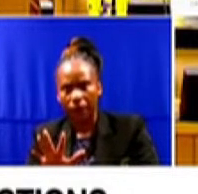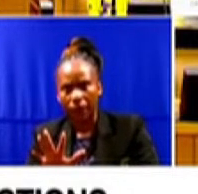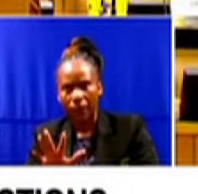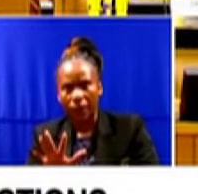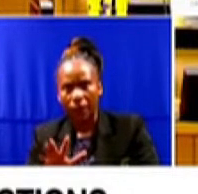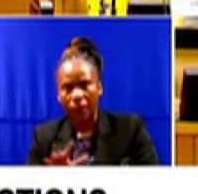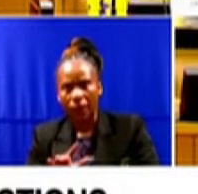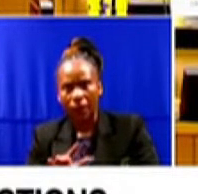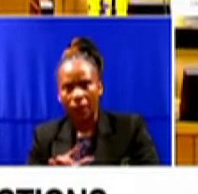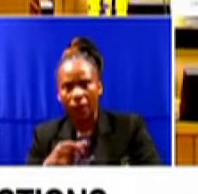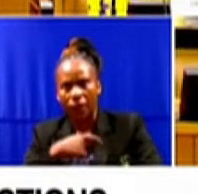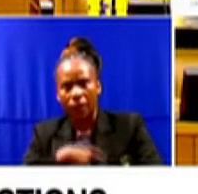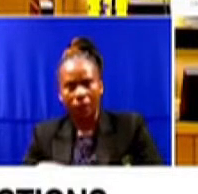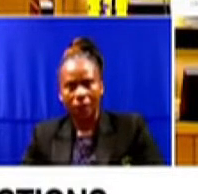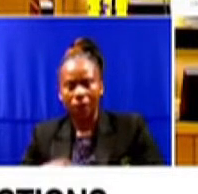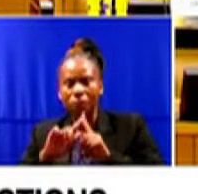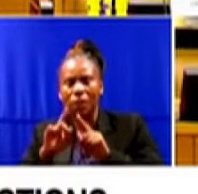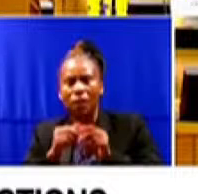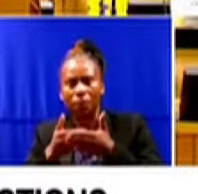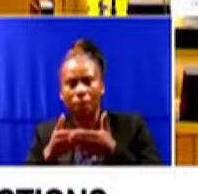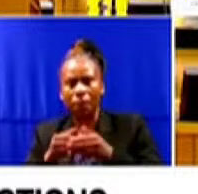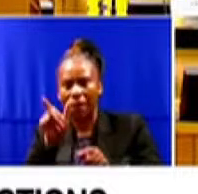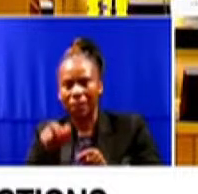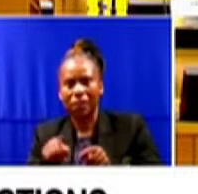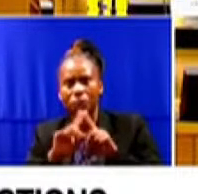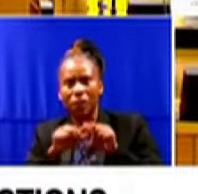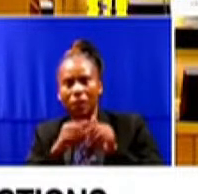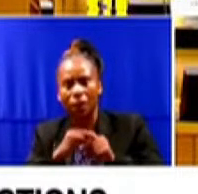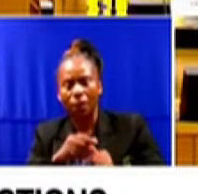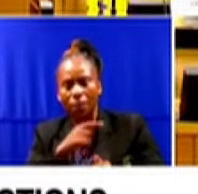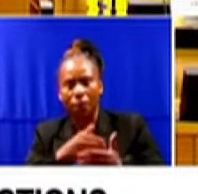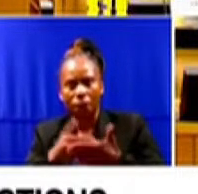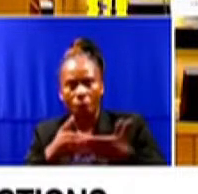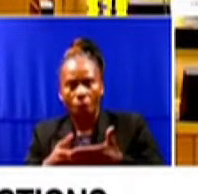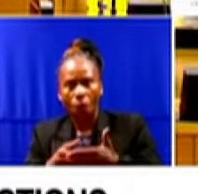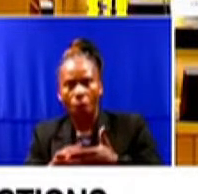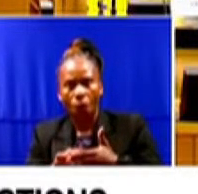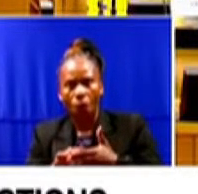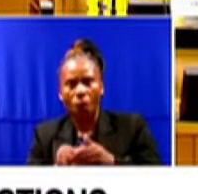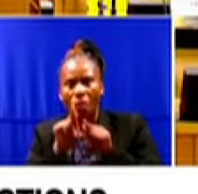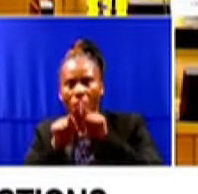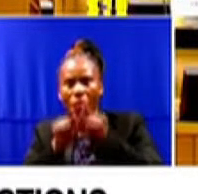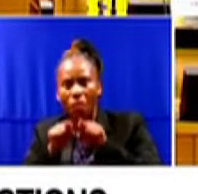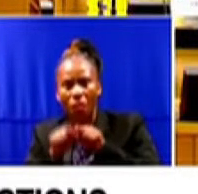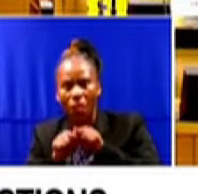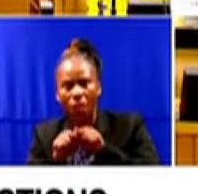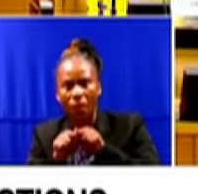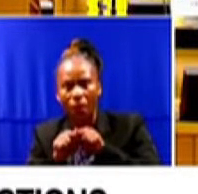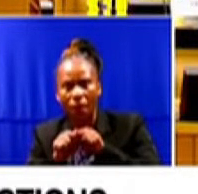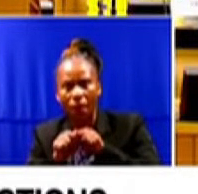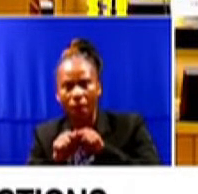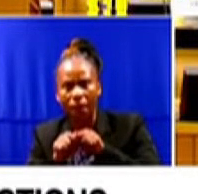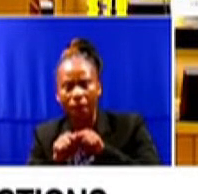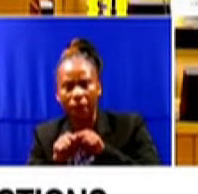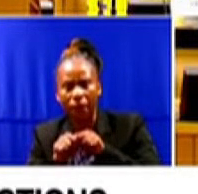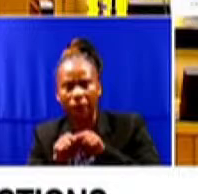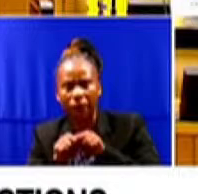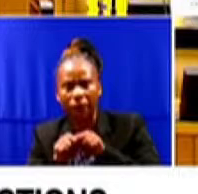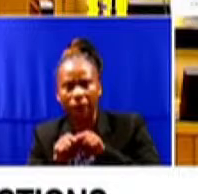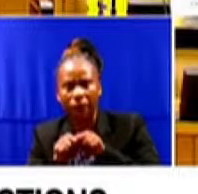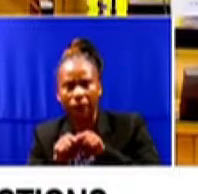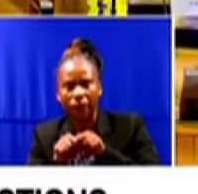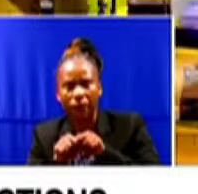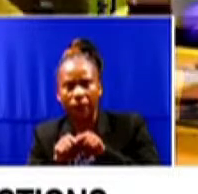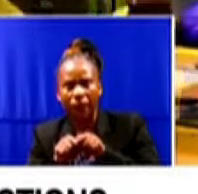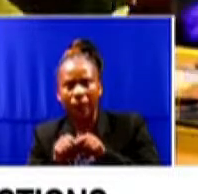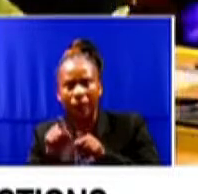cast aspersions on the character of the President that he's making deals for his own self-interest. That part